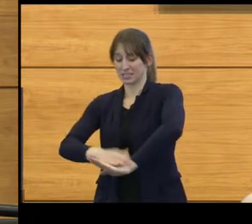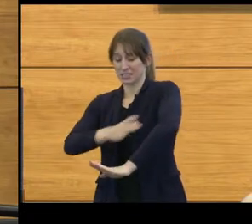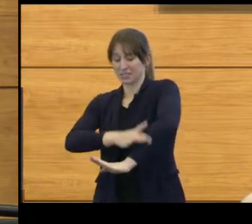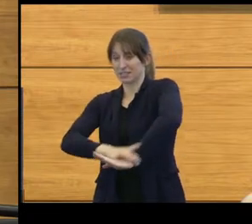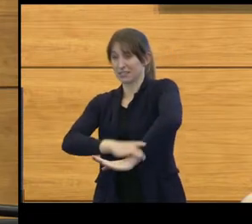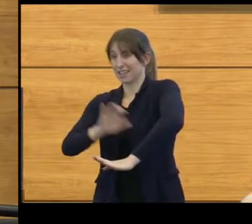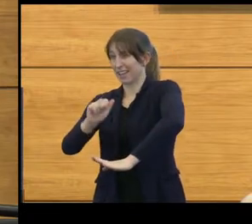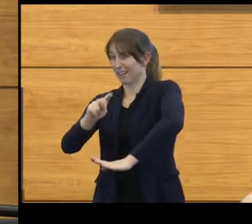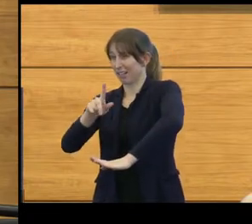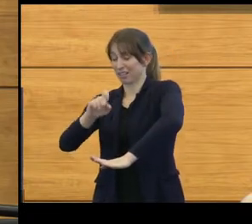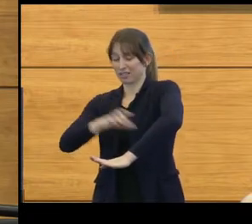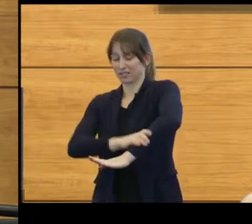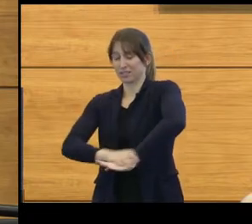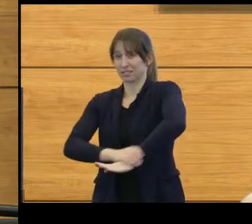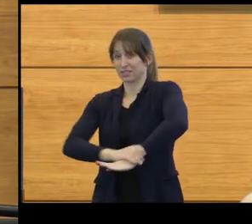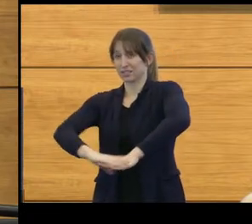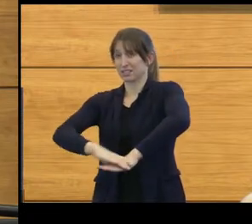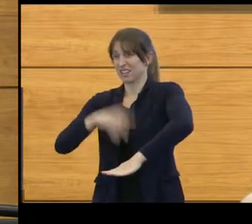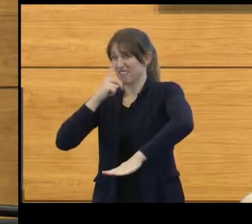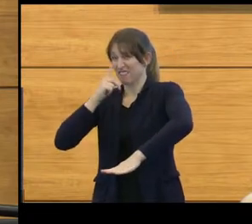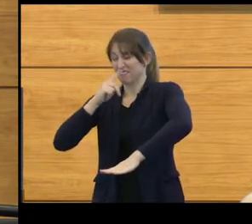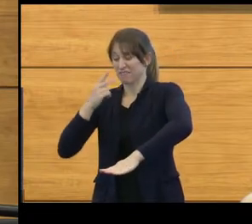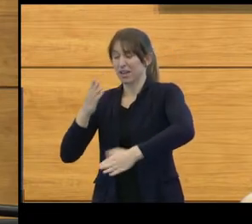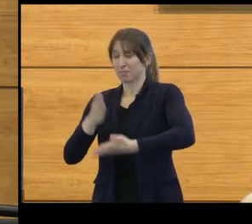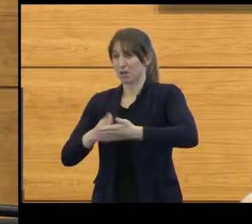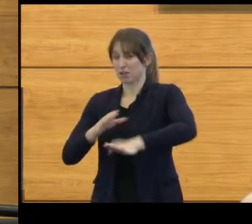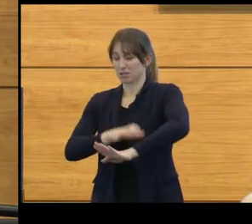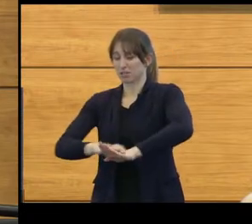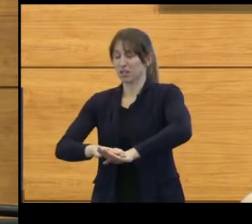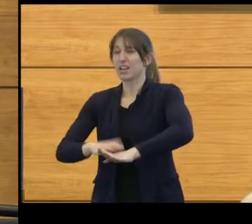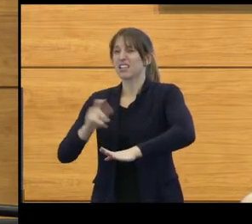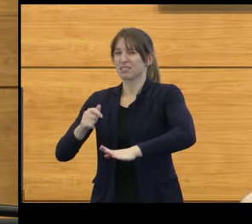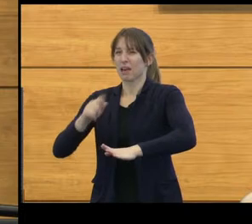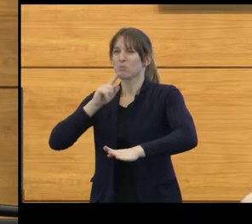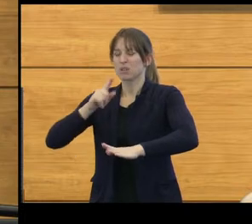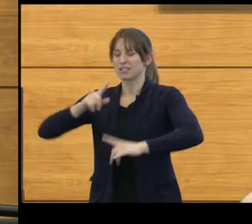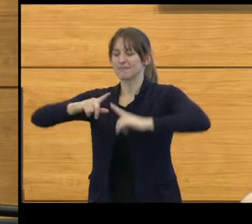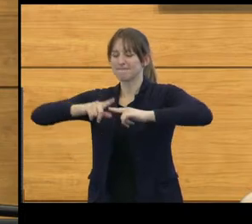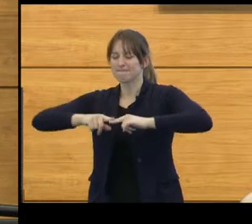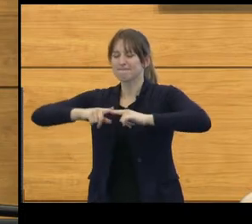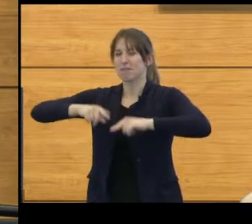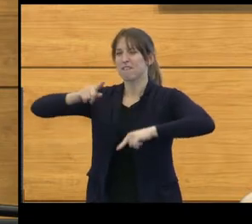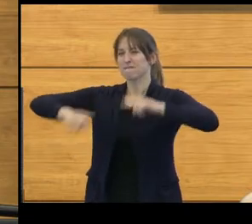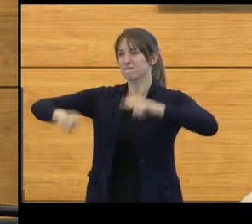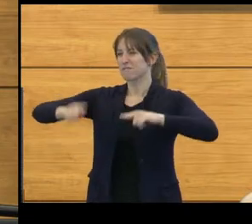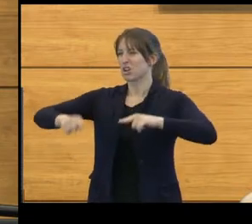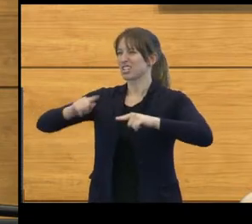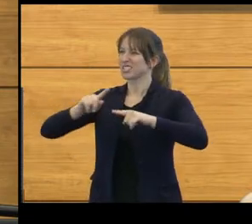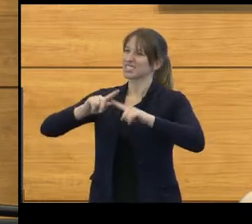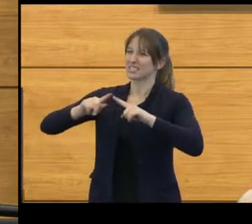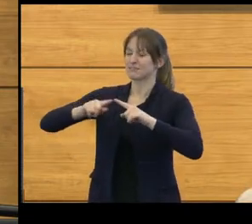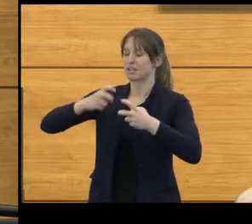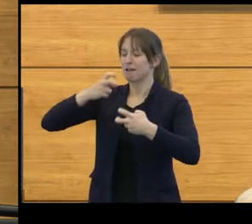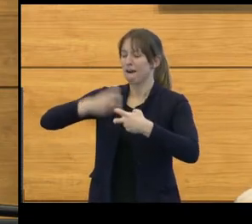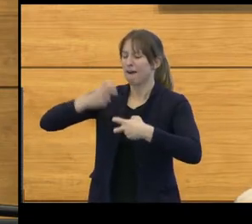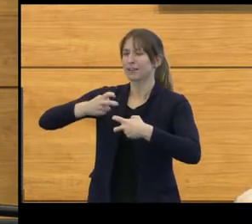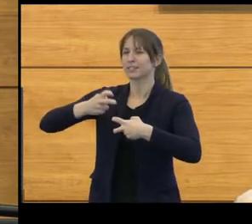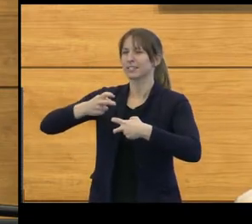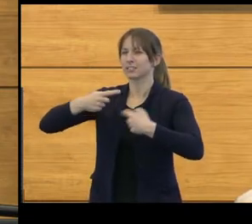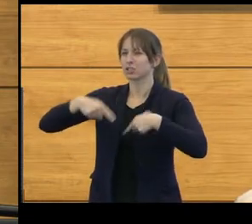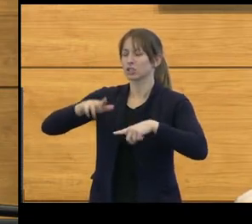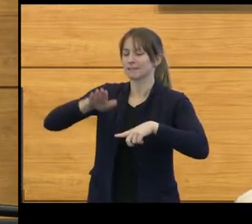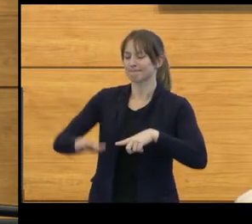stiffness step to step and leads the open source robotic leg project, which offers free